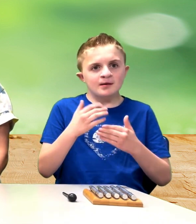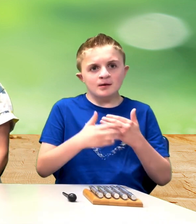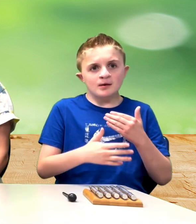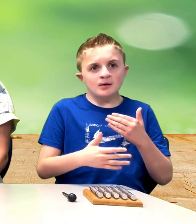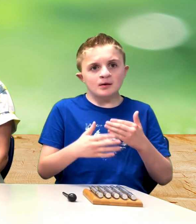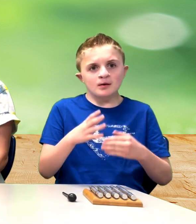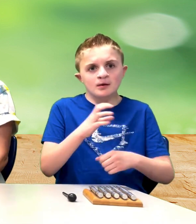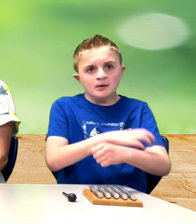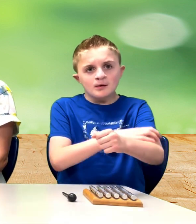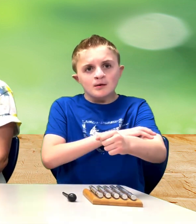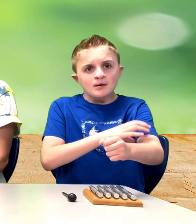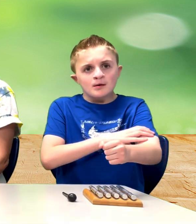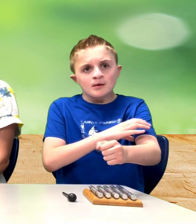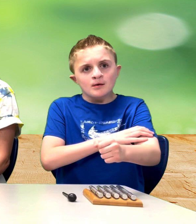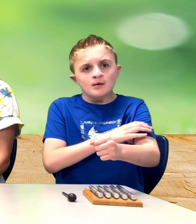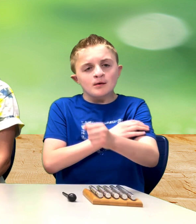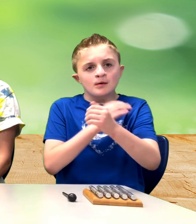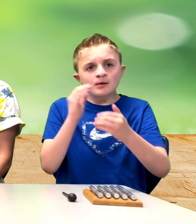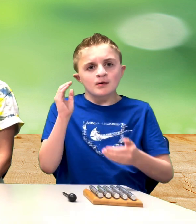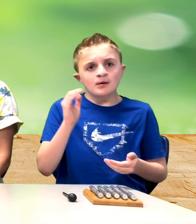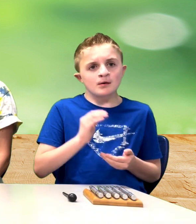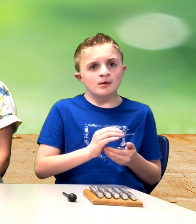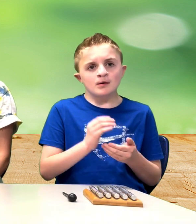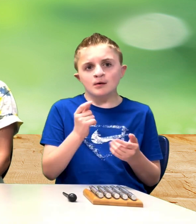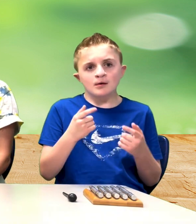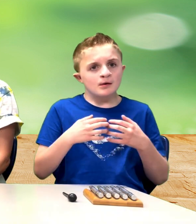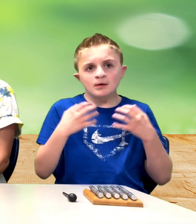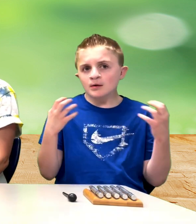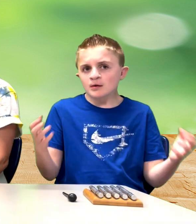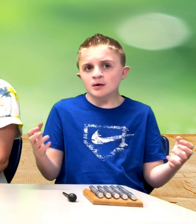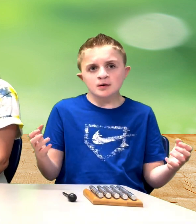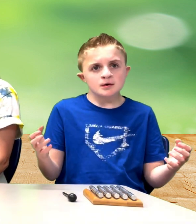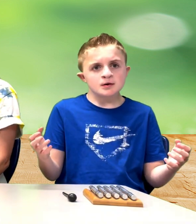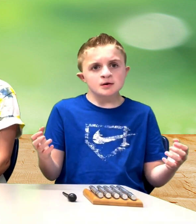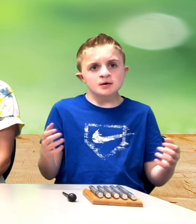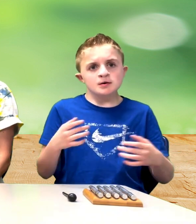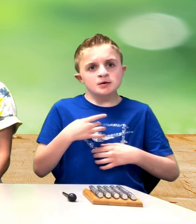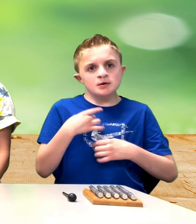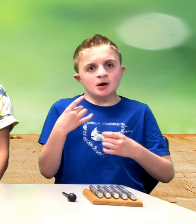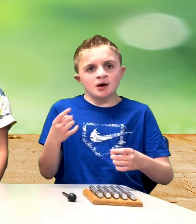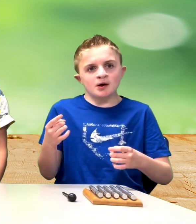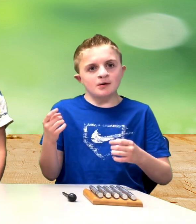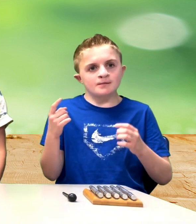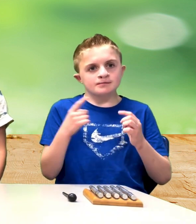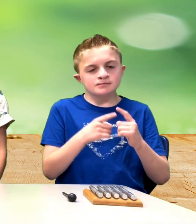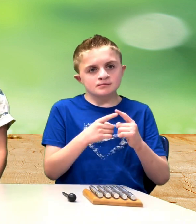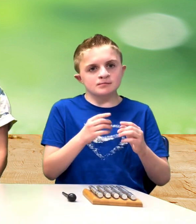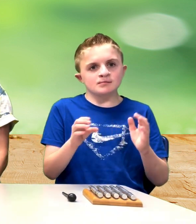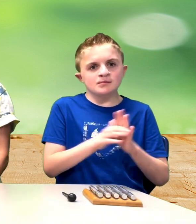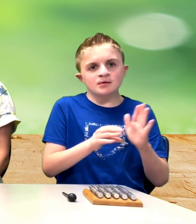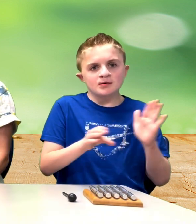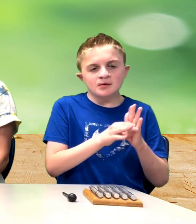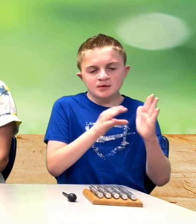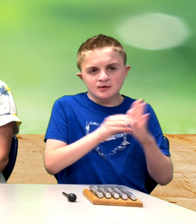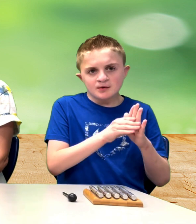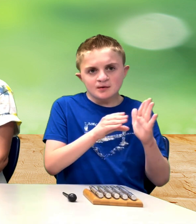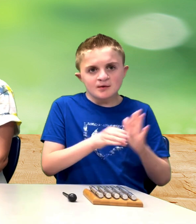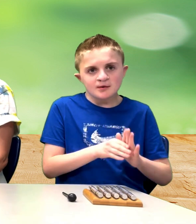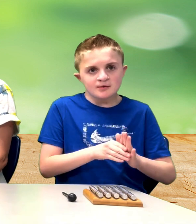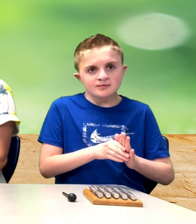pressure levels, the stuff you don't want too much of. Here are some interesting graphics. Take a look.